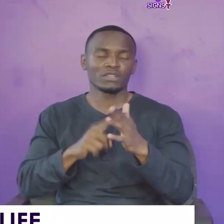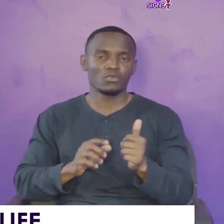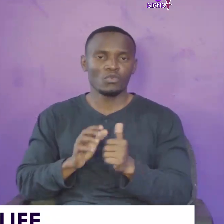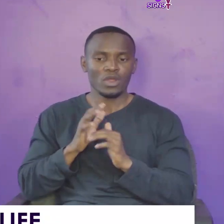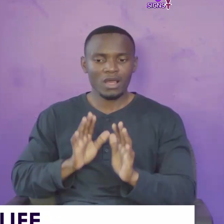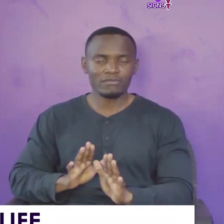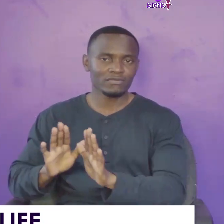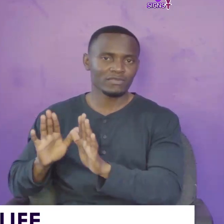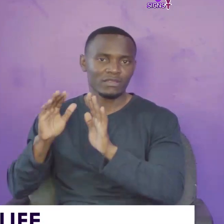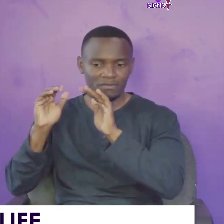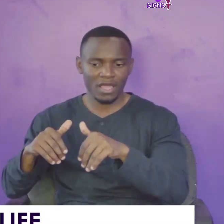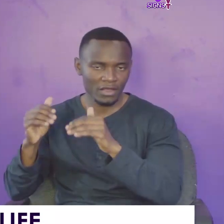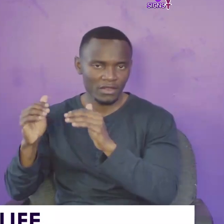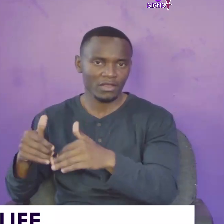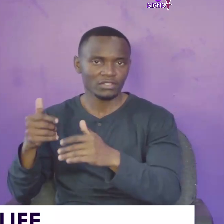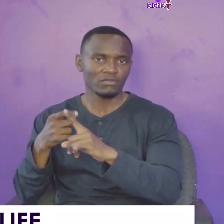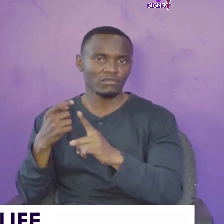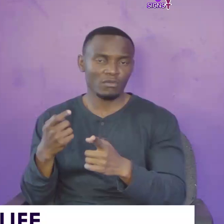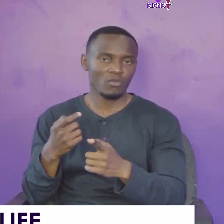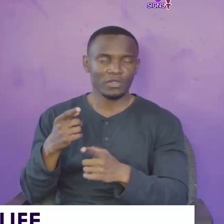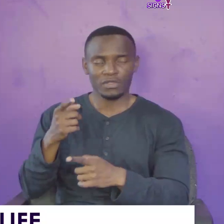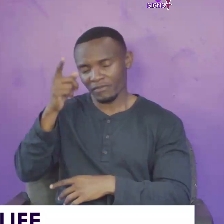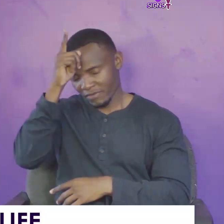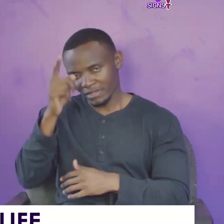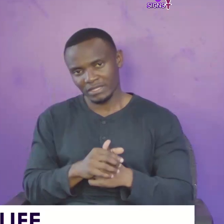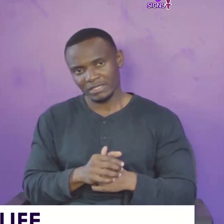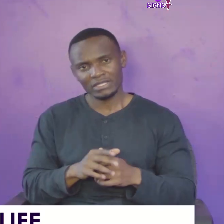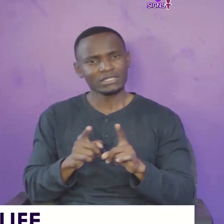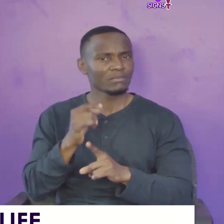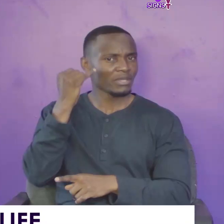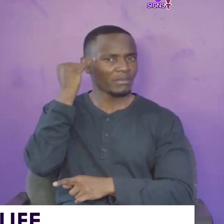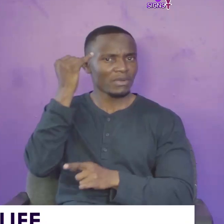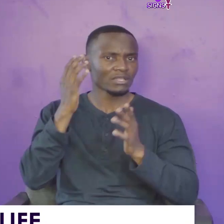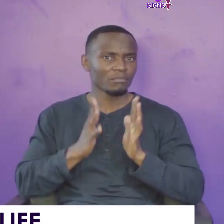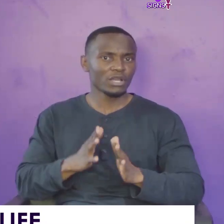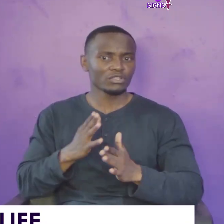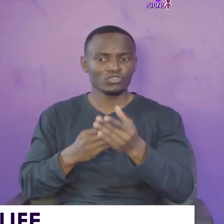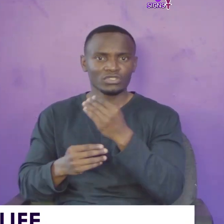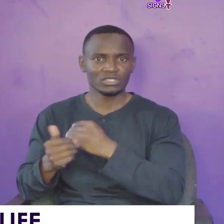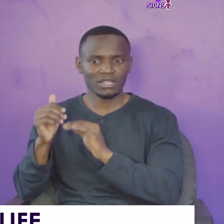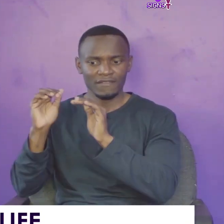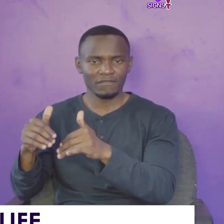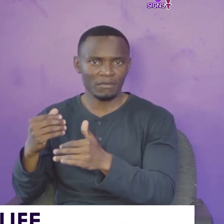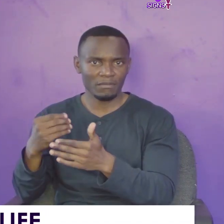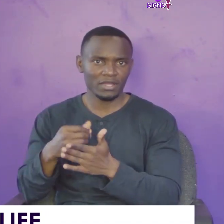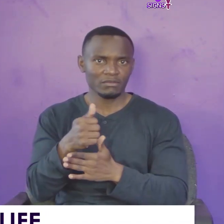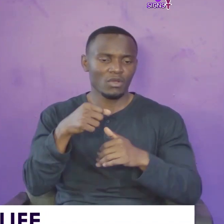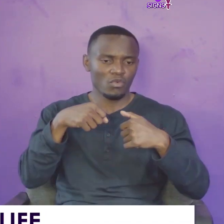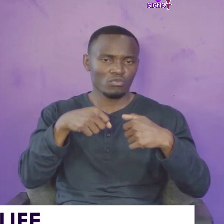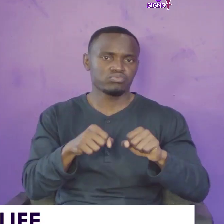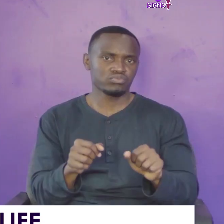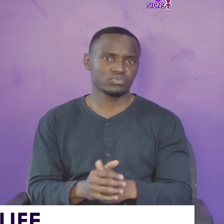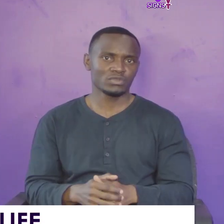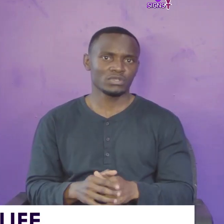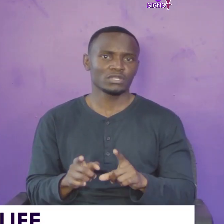agriculture, from the farms, from the villages, from the country. And can you imagine someone selling his farm to buy a motorbike? Really? You sell an asset